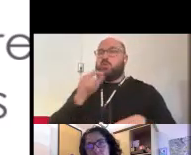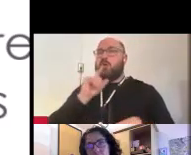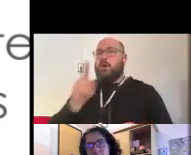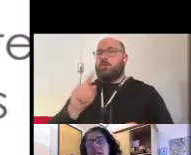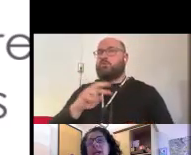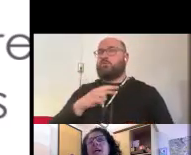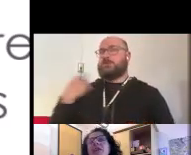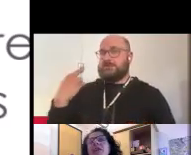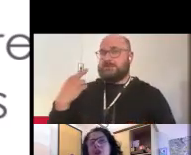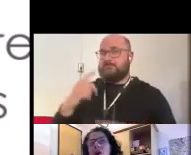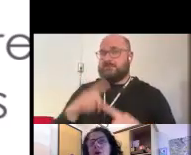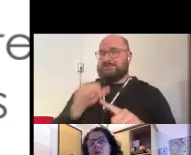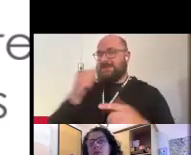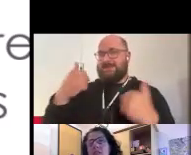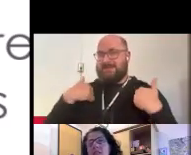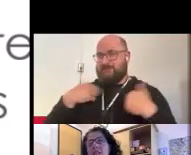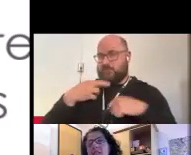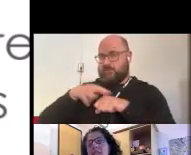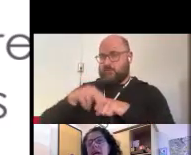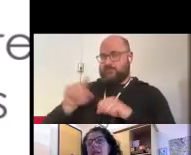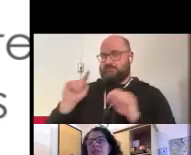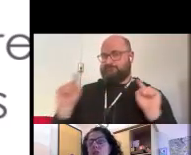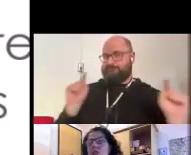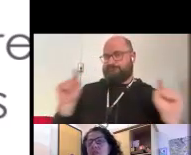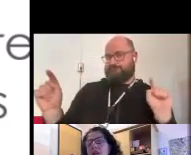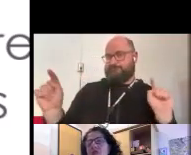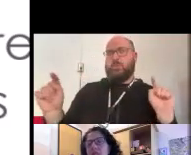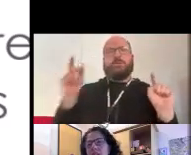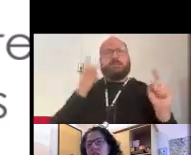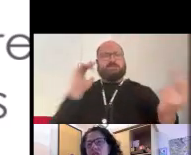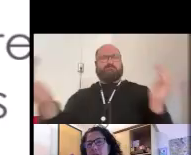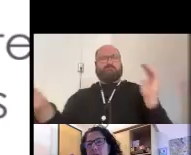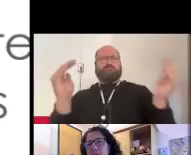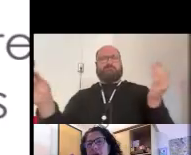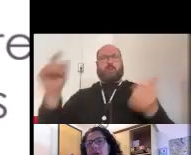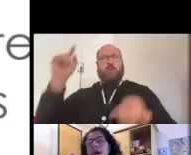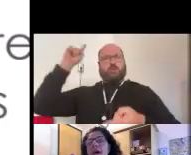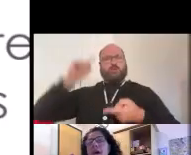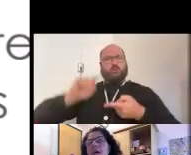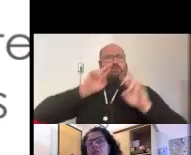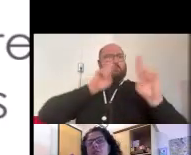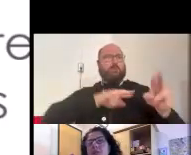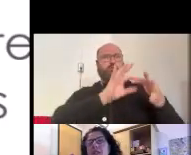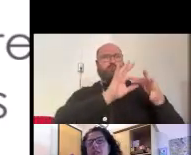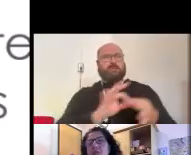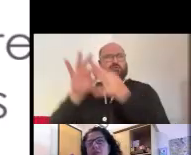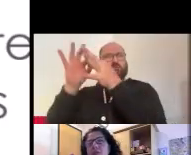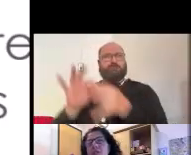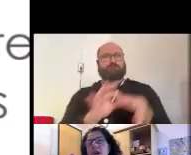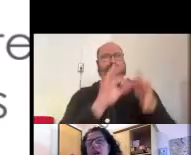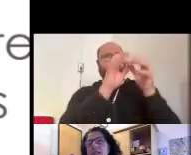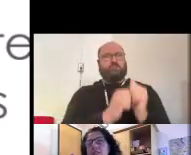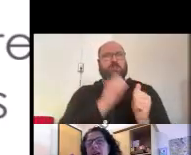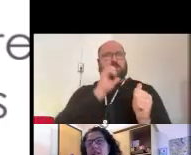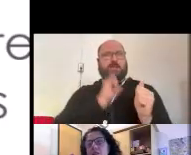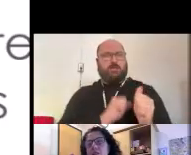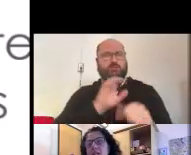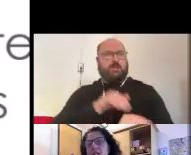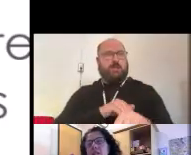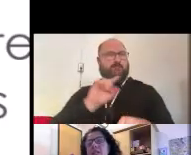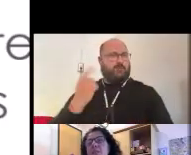not get referred. So we really see kind of a dose-response relationship here in terms of age at first